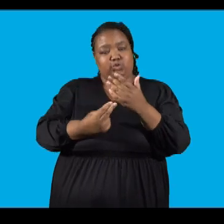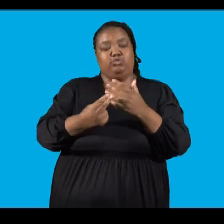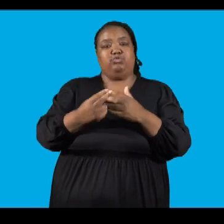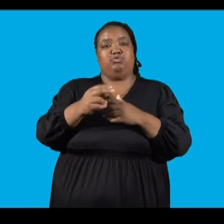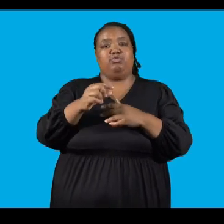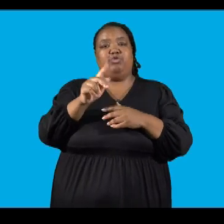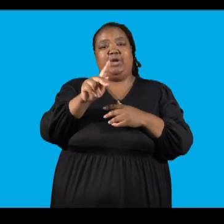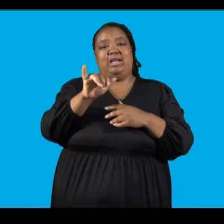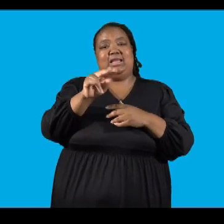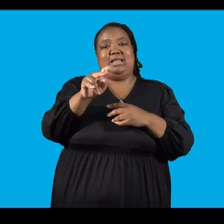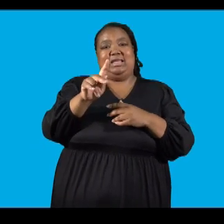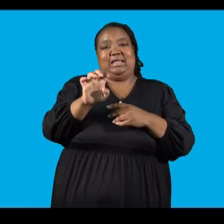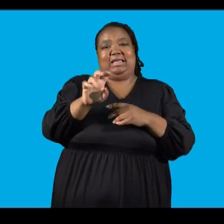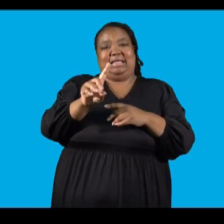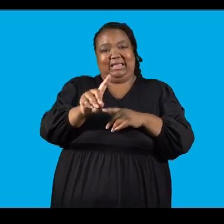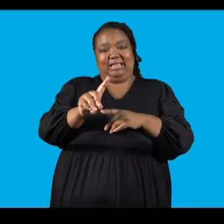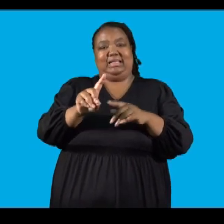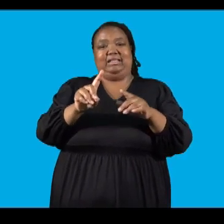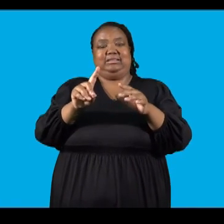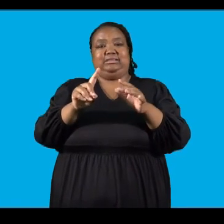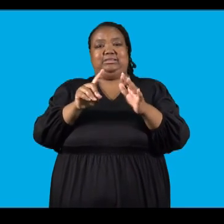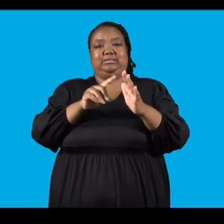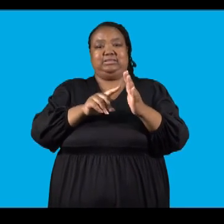two segments.